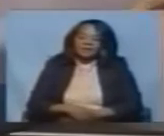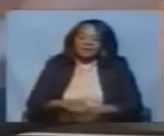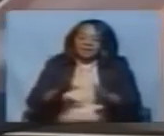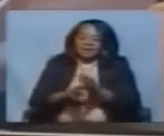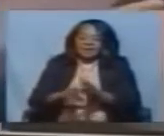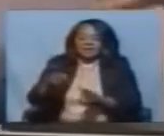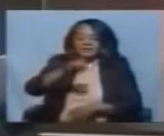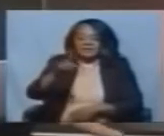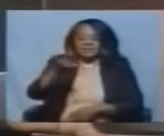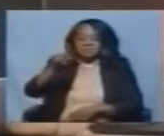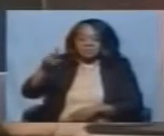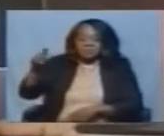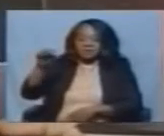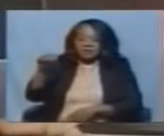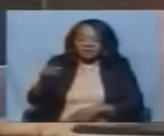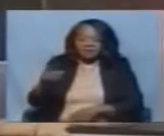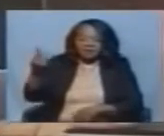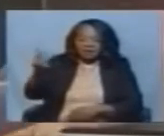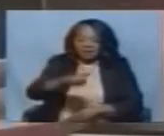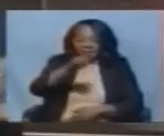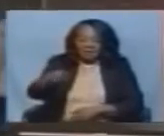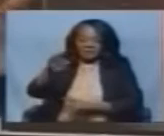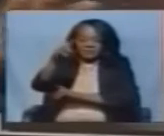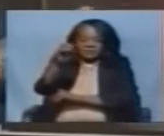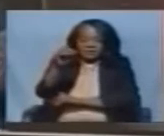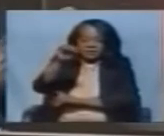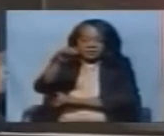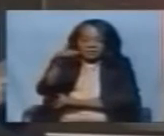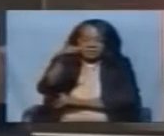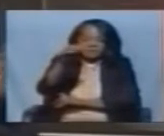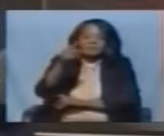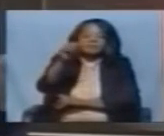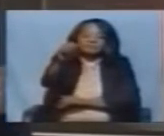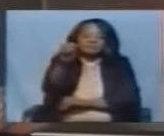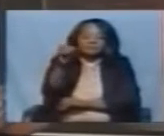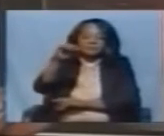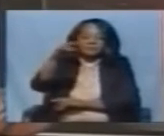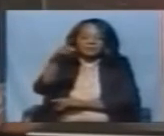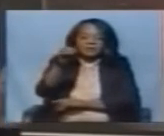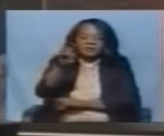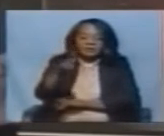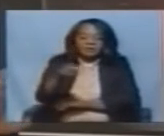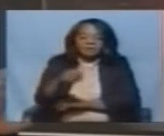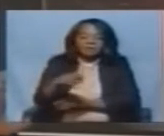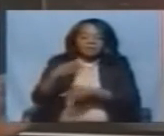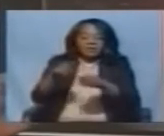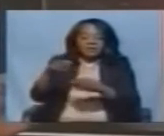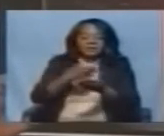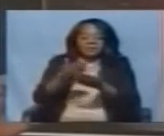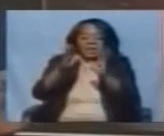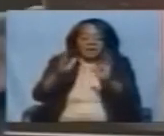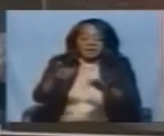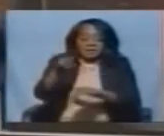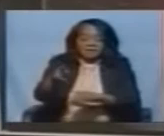where ZPPA has cancelled a tender and clearly it is shown that the buyer has made a mistake. Do you intervene in such